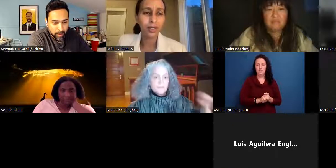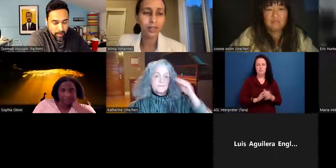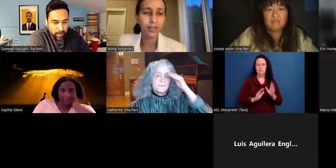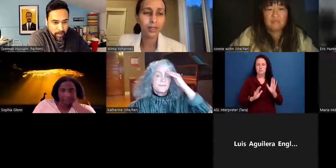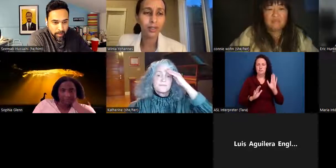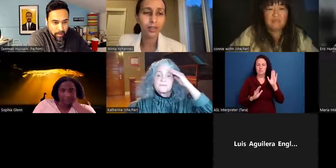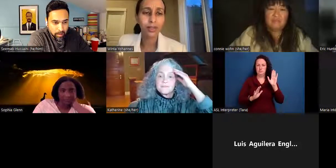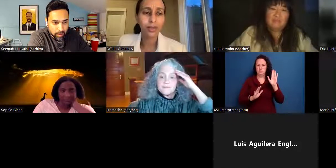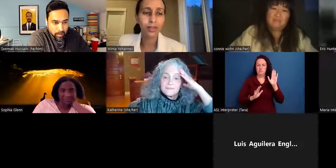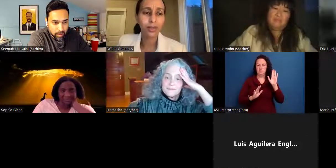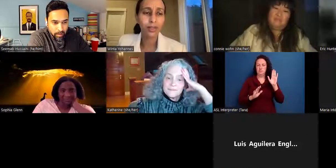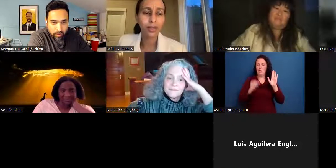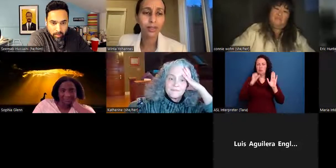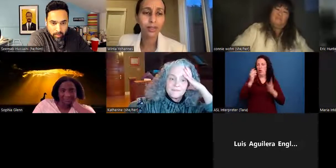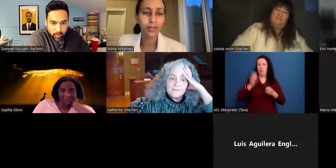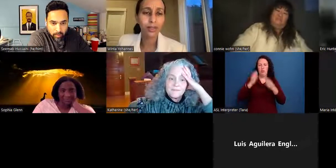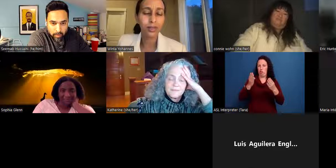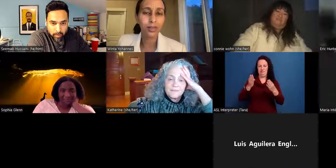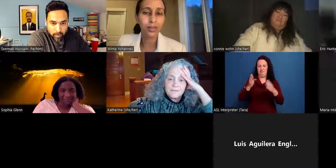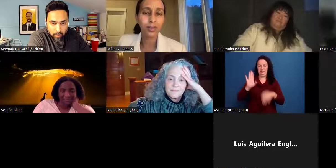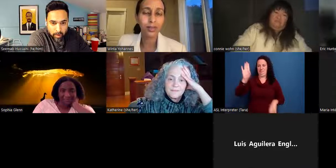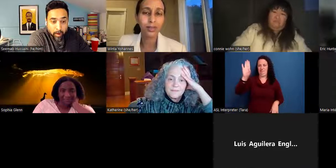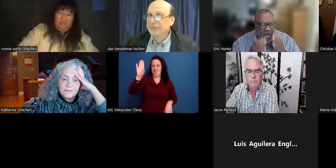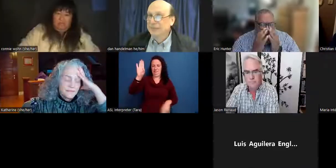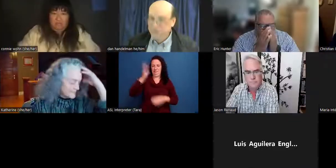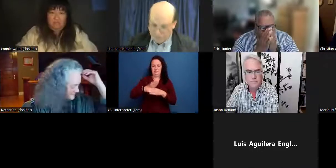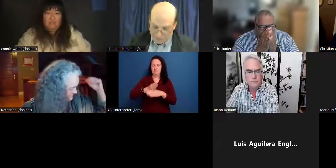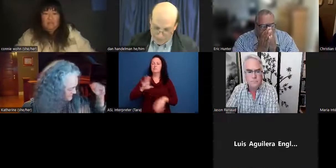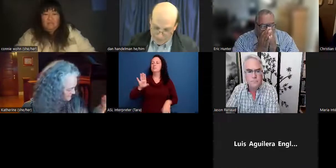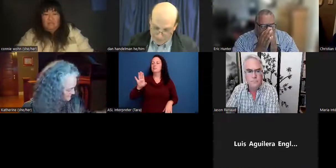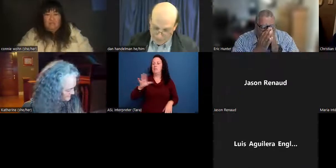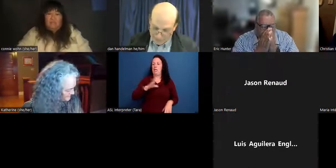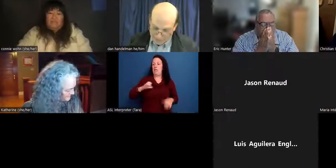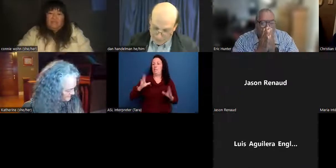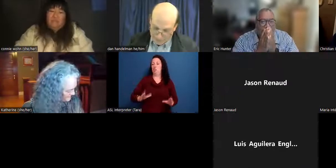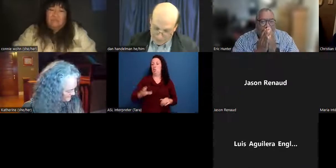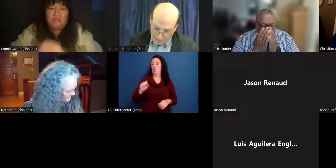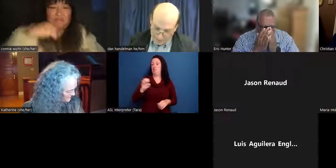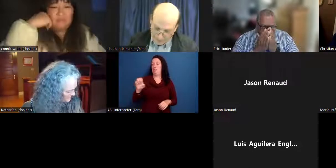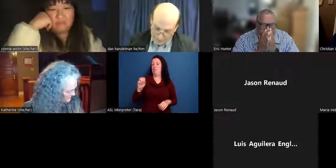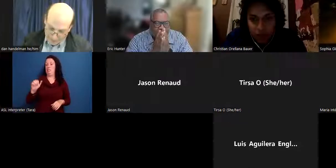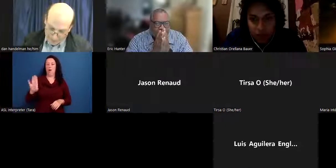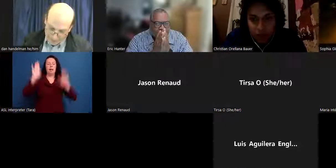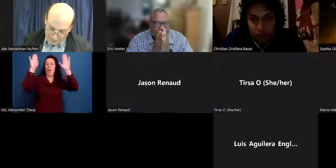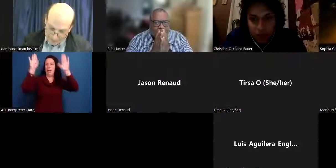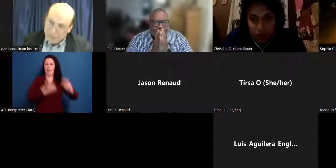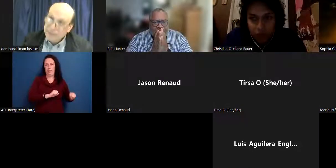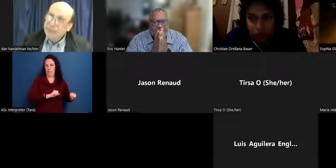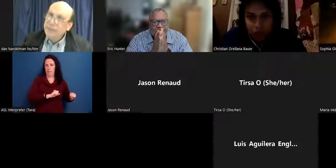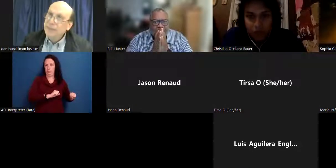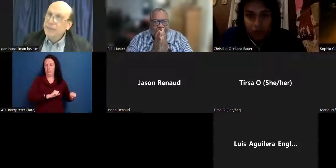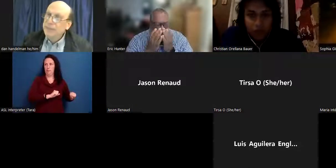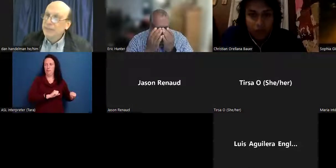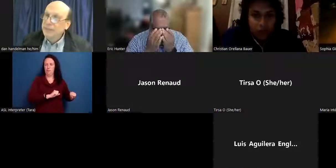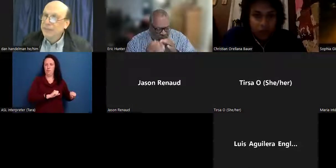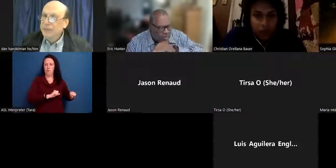That wasn't the motion. That wasn't the motion, Commissioner Seabob. Okay. Go back. Can everybody put their hands down? And all right, put it back